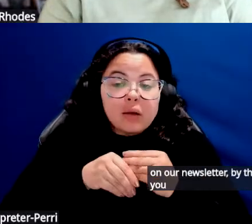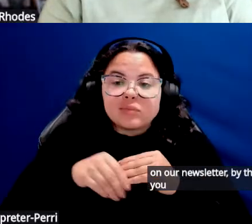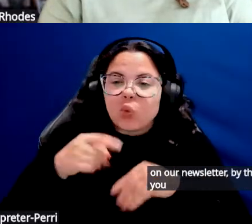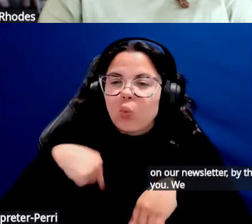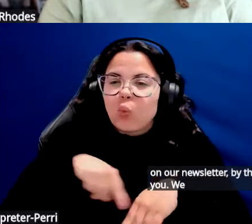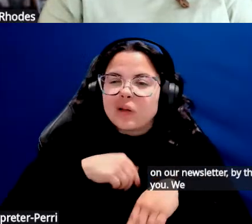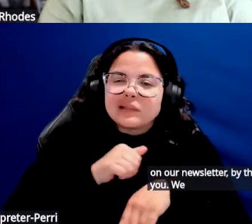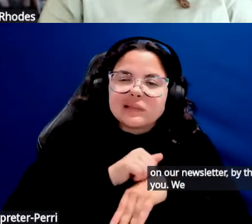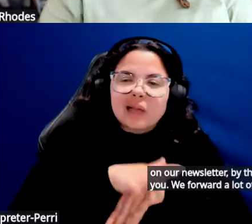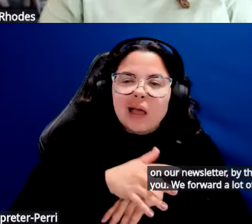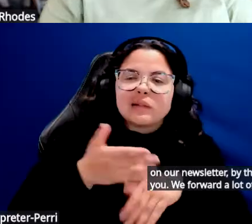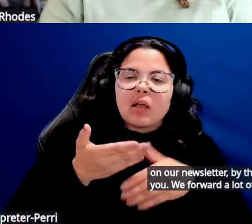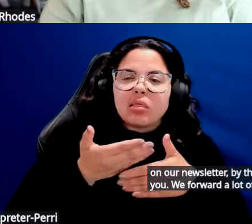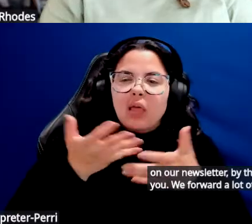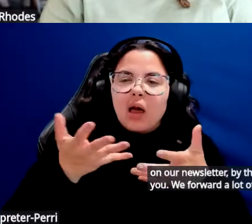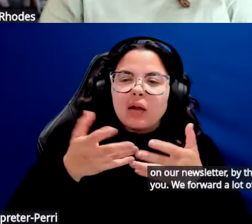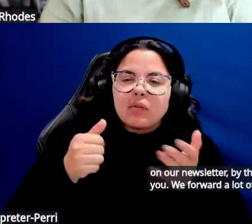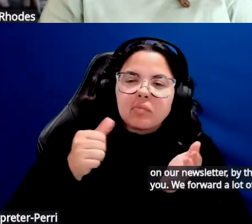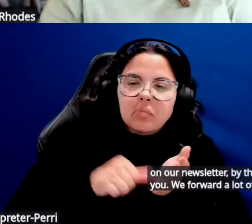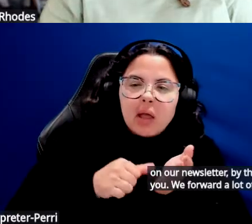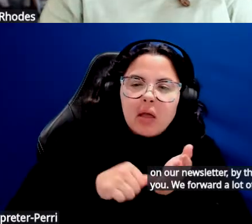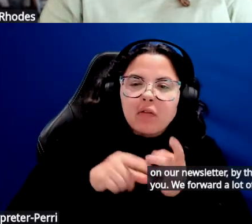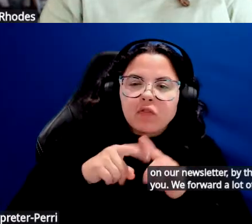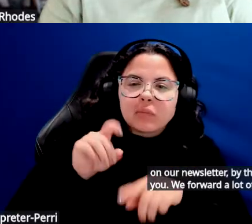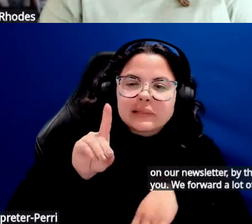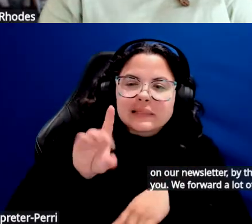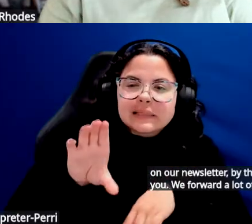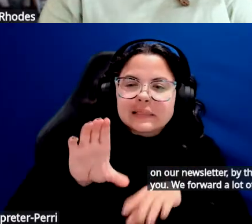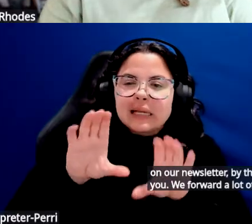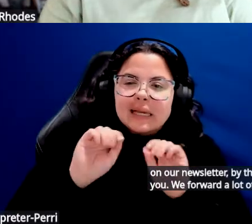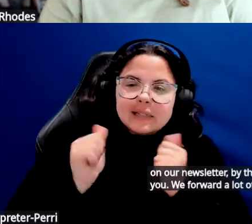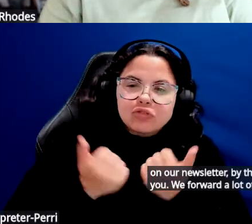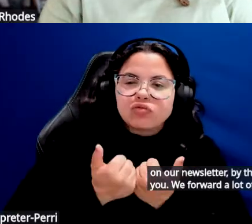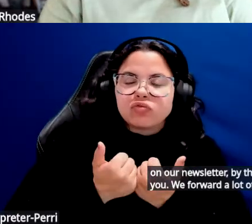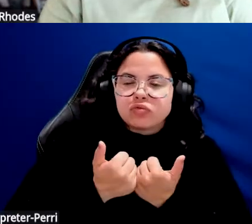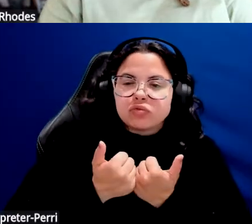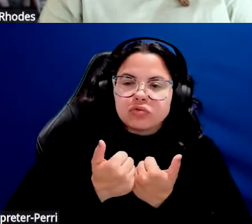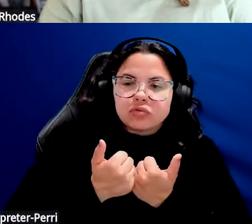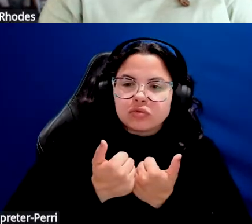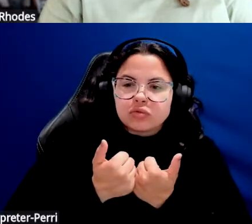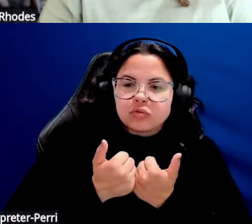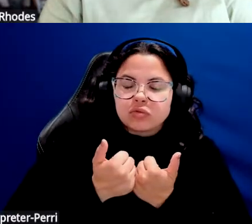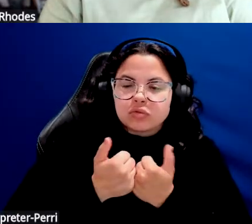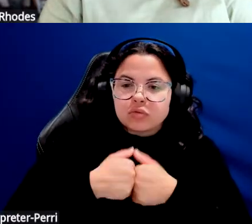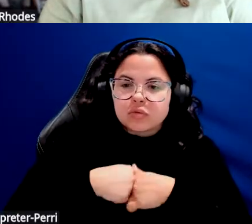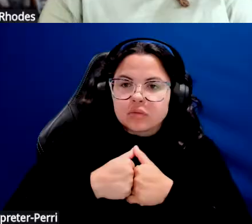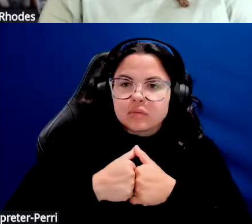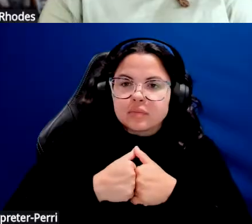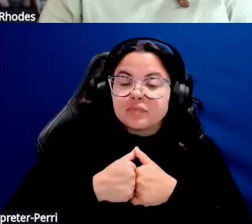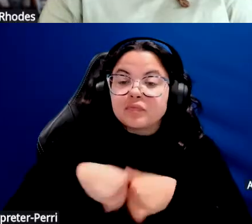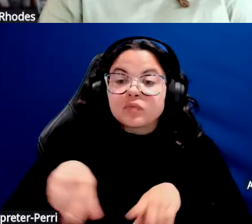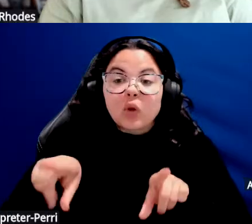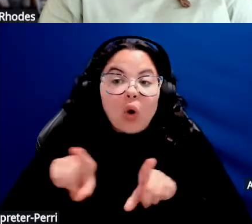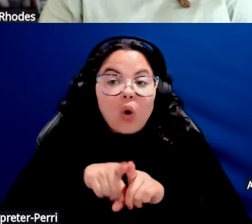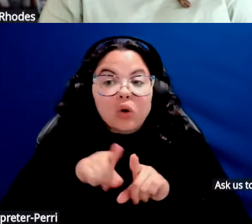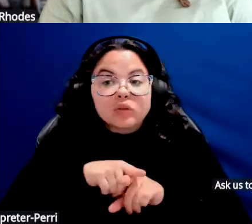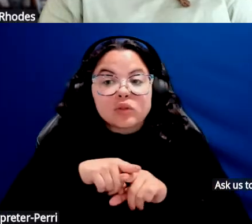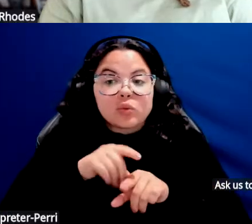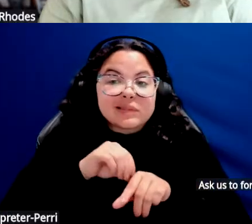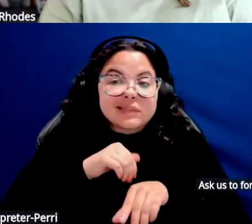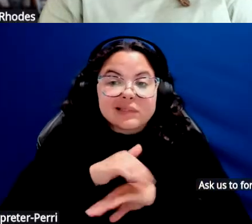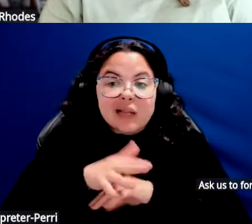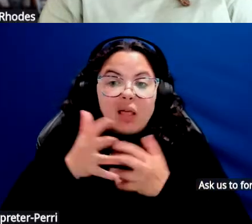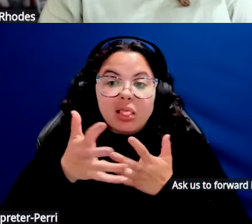lot of mail from our inboxes that DC agencies ask us to forward in a digest email. Plus, we send a large selection